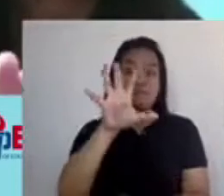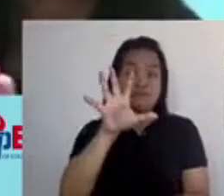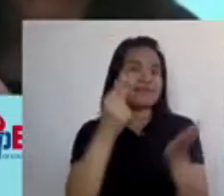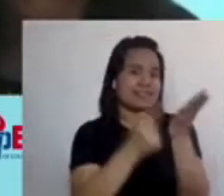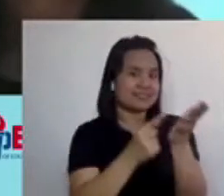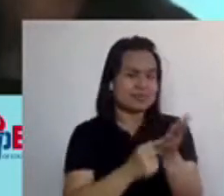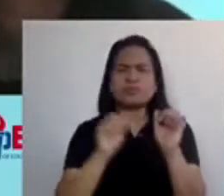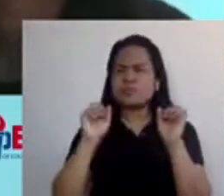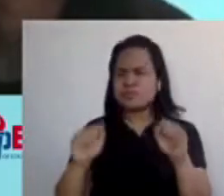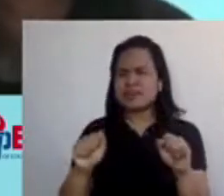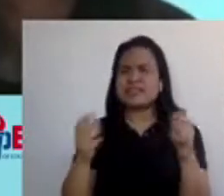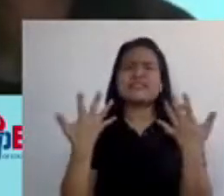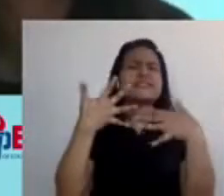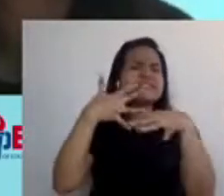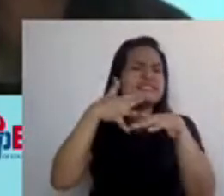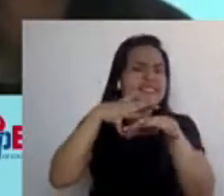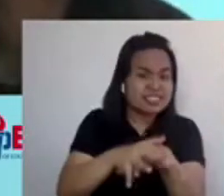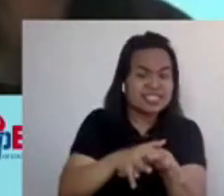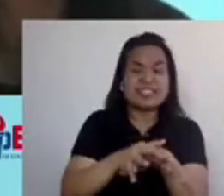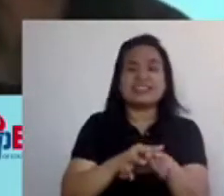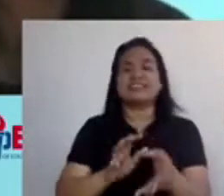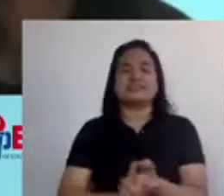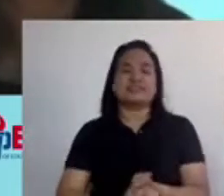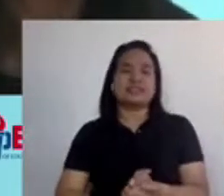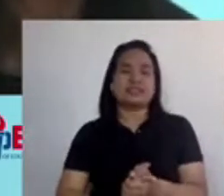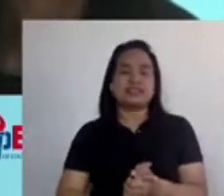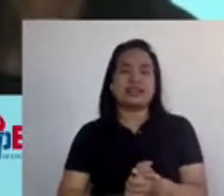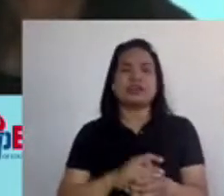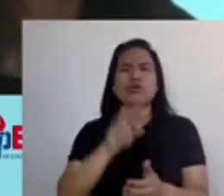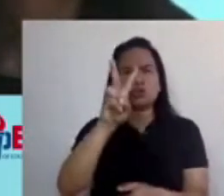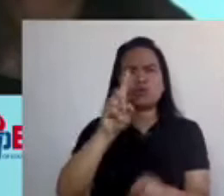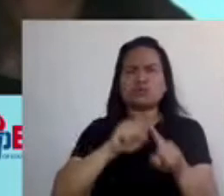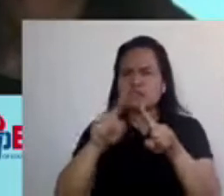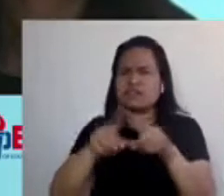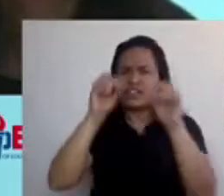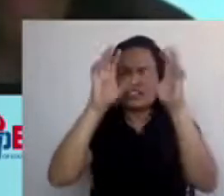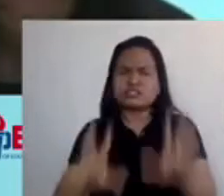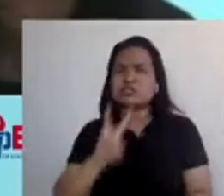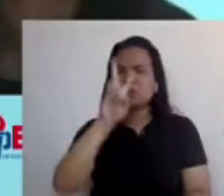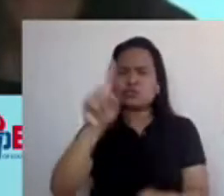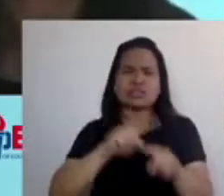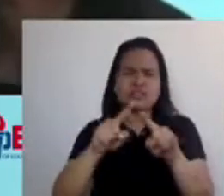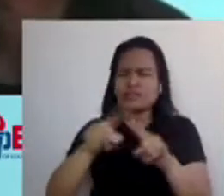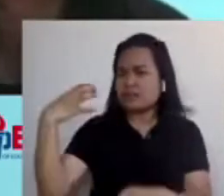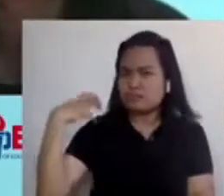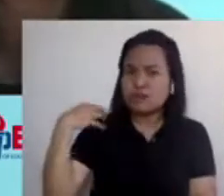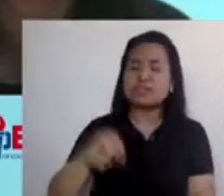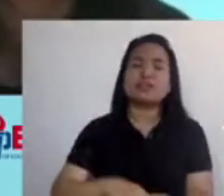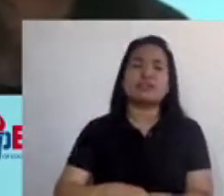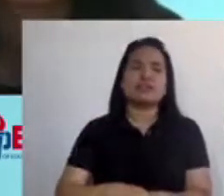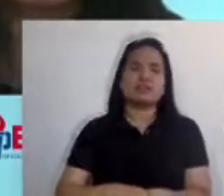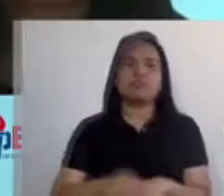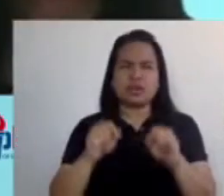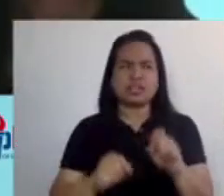it can be from 2 different teachers, 2 different superiors. It can be a mix of 1 teacher or maybe your superior. So